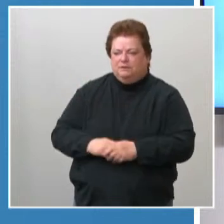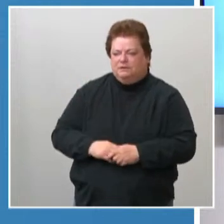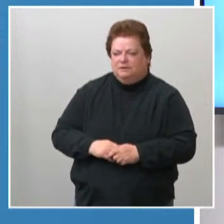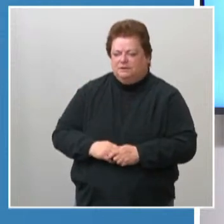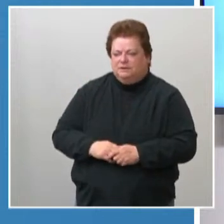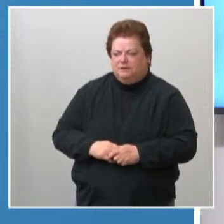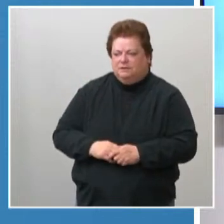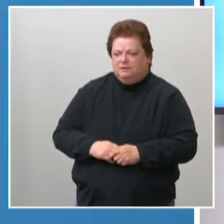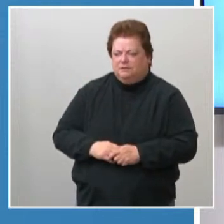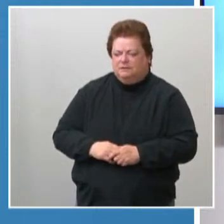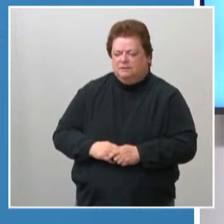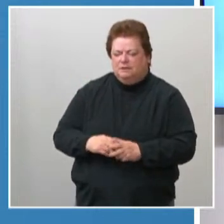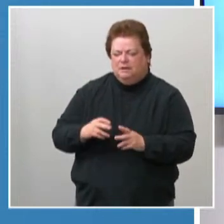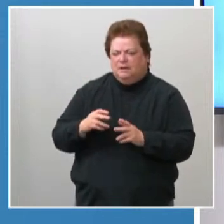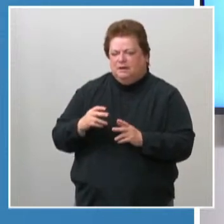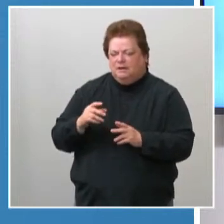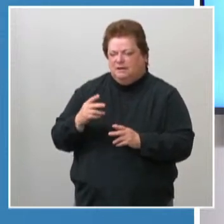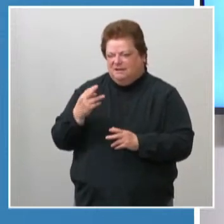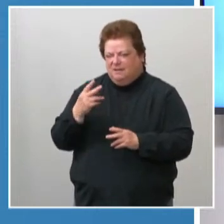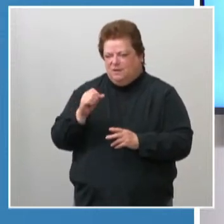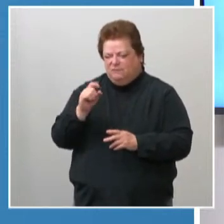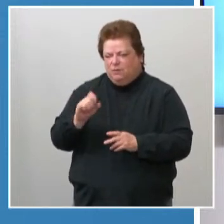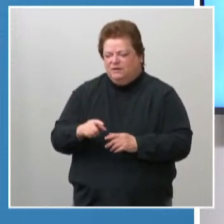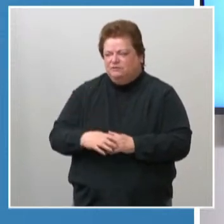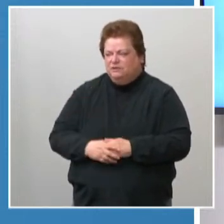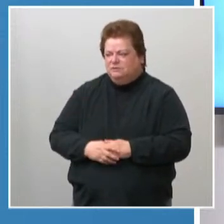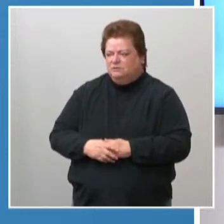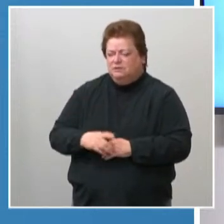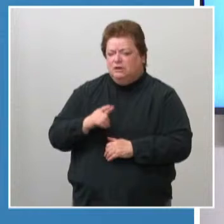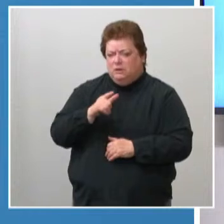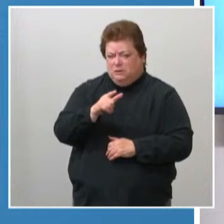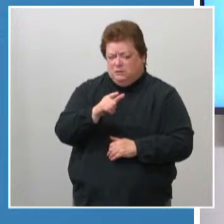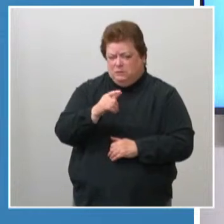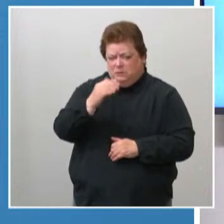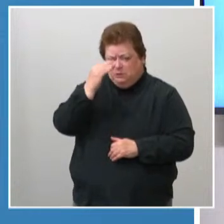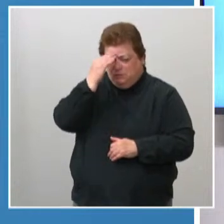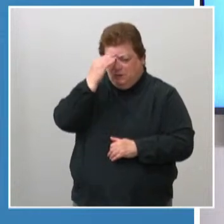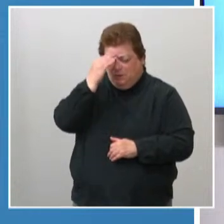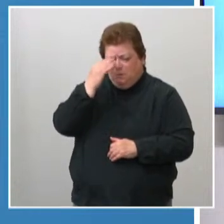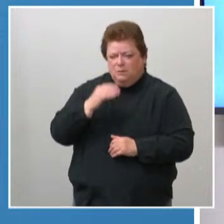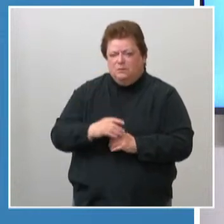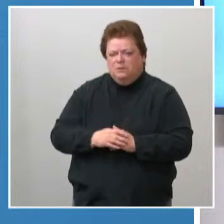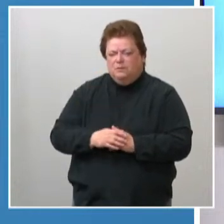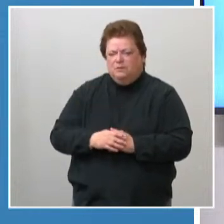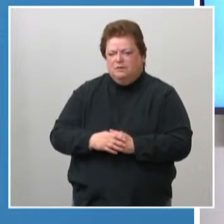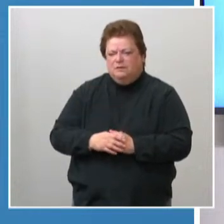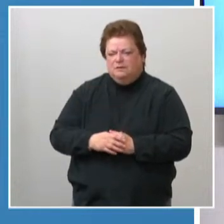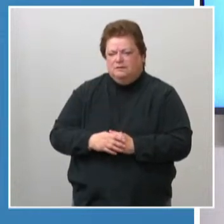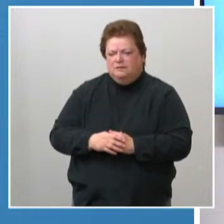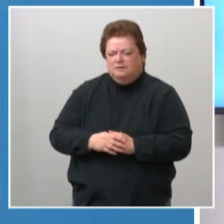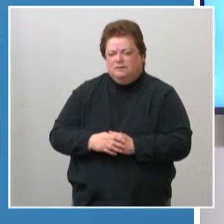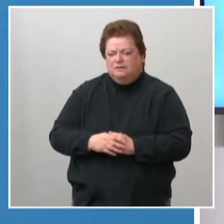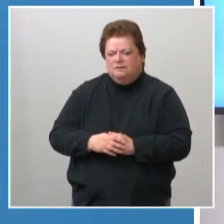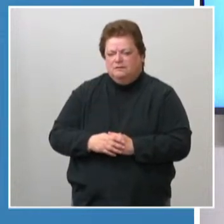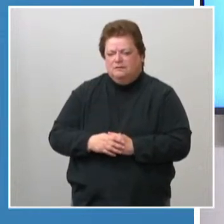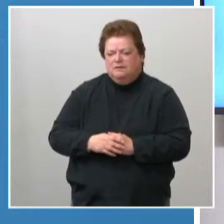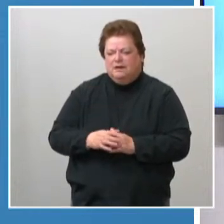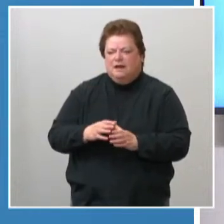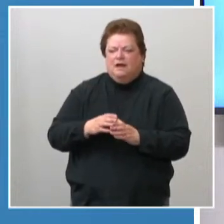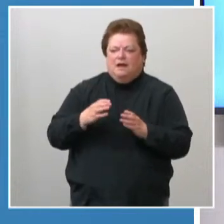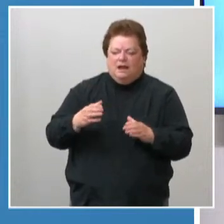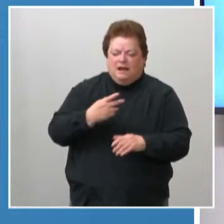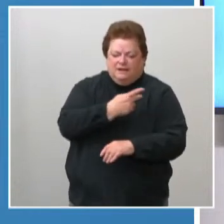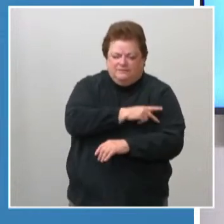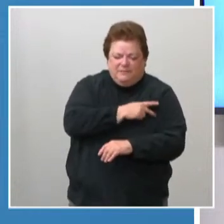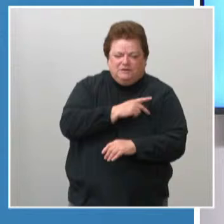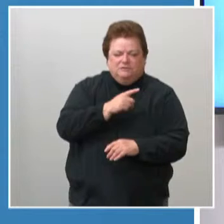Hi, I had a couple quick questions for you. Do you happen to know, are the patients, there's a lot of talk about how